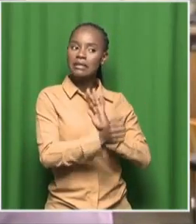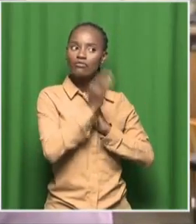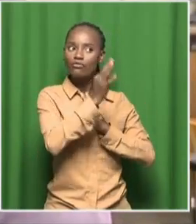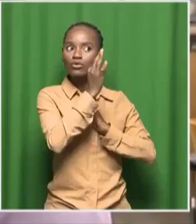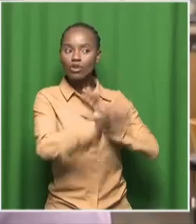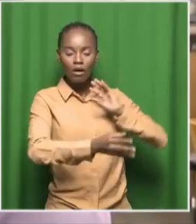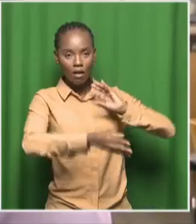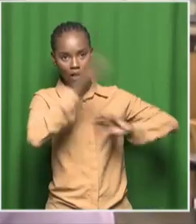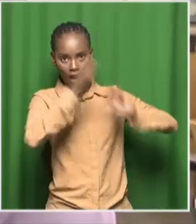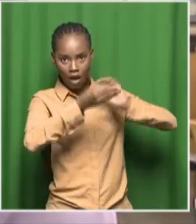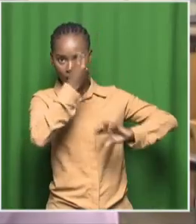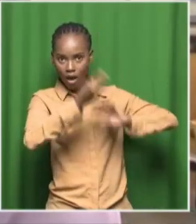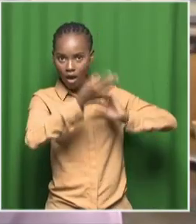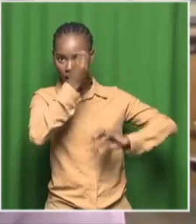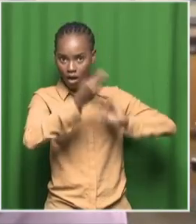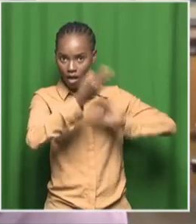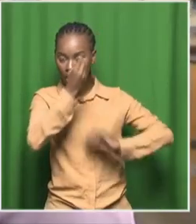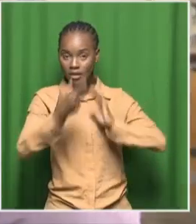think at the